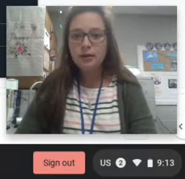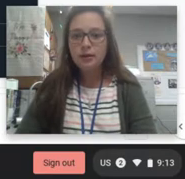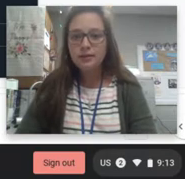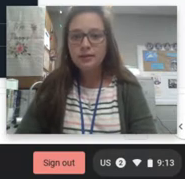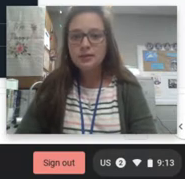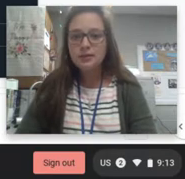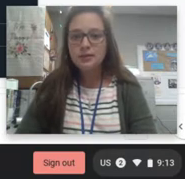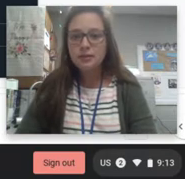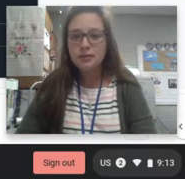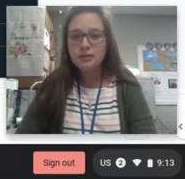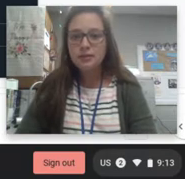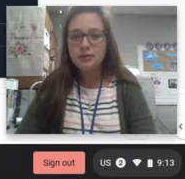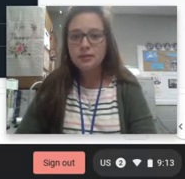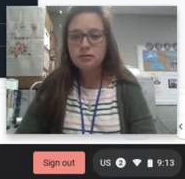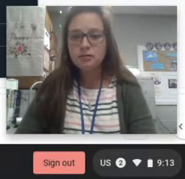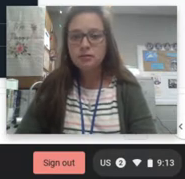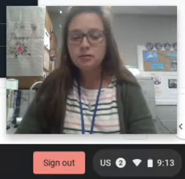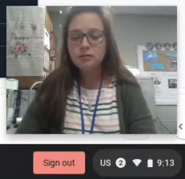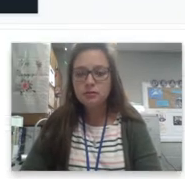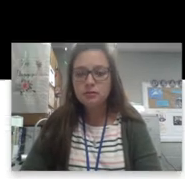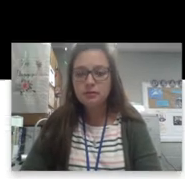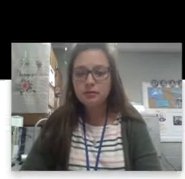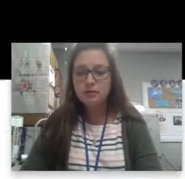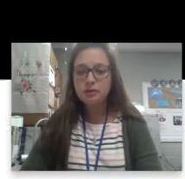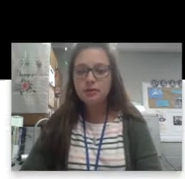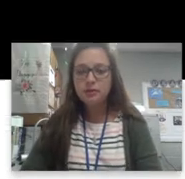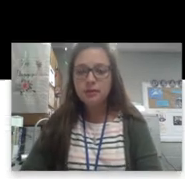Okay, let's present.